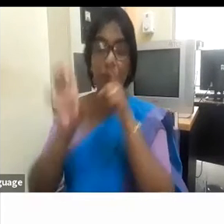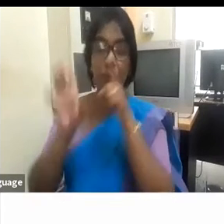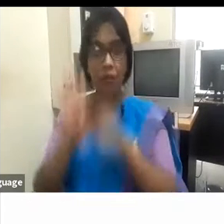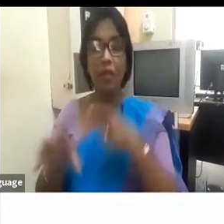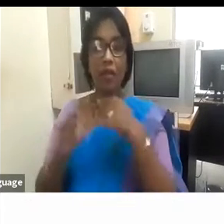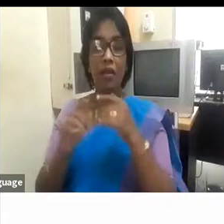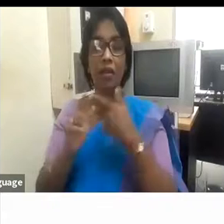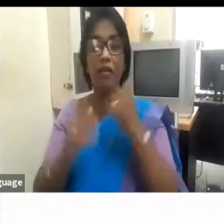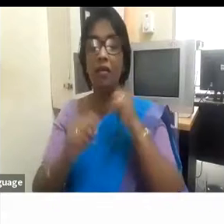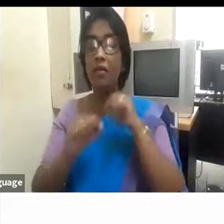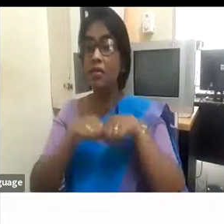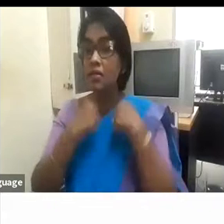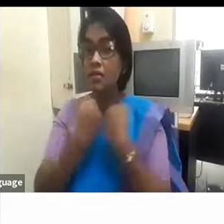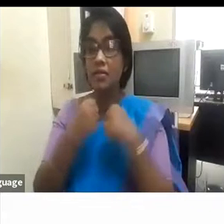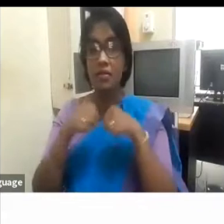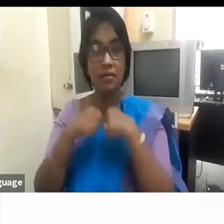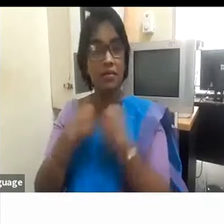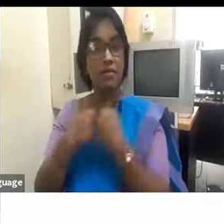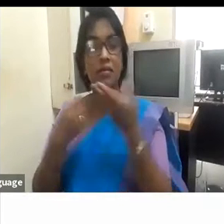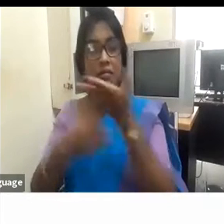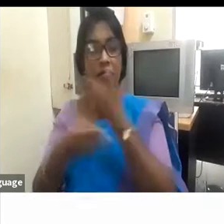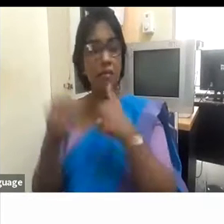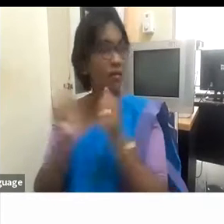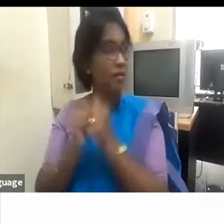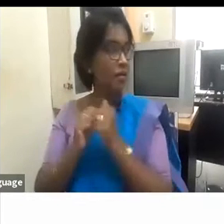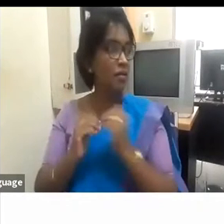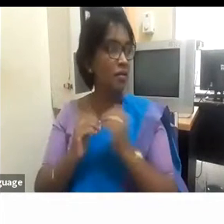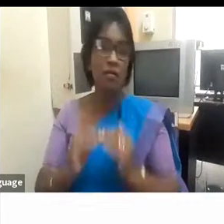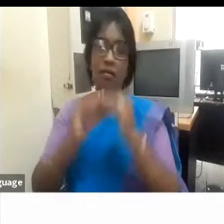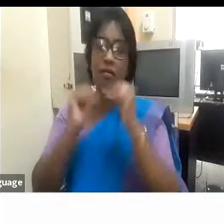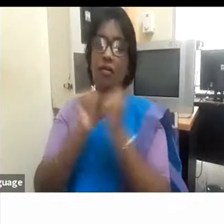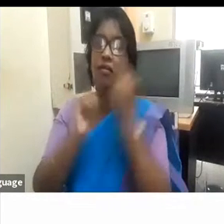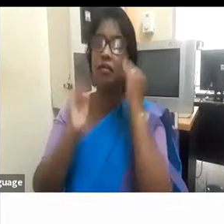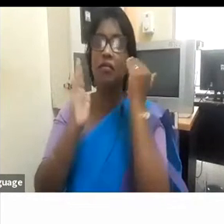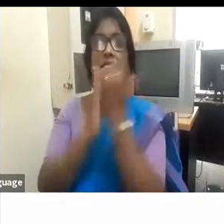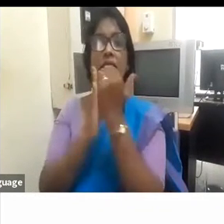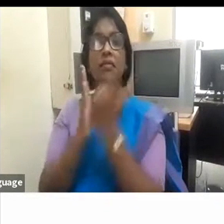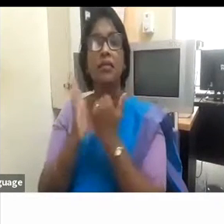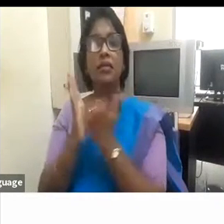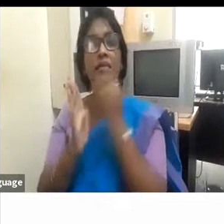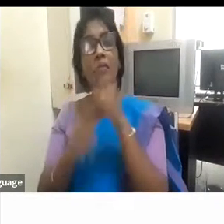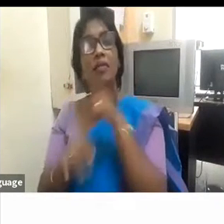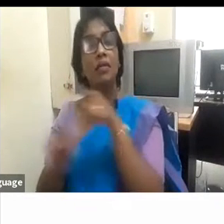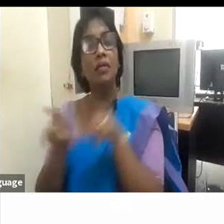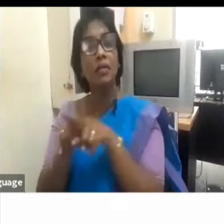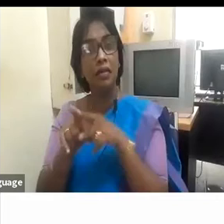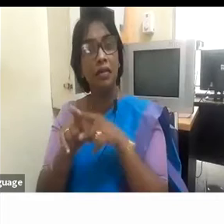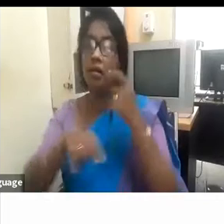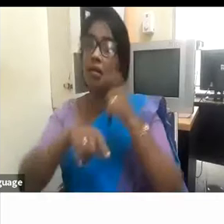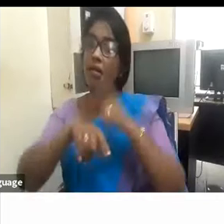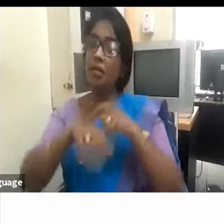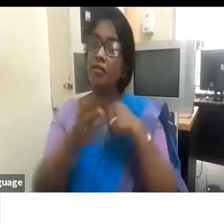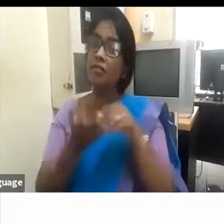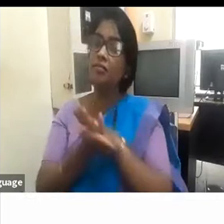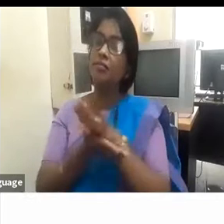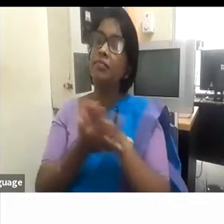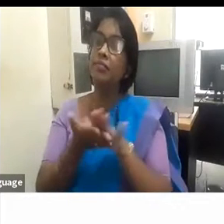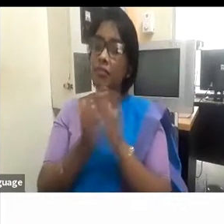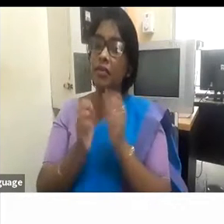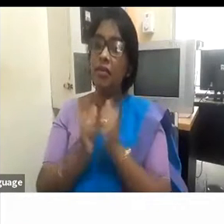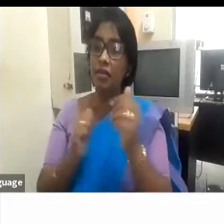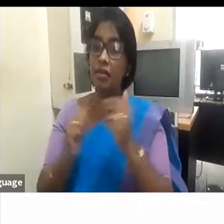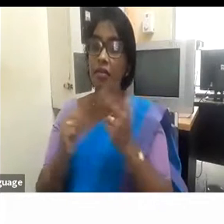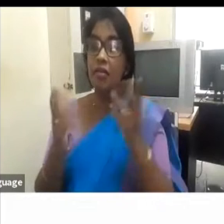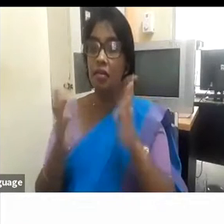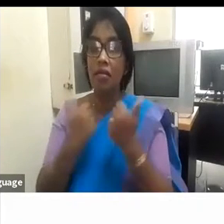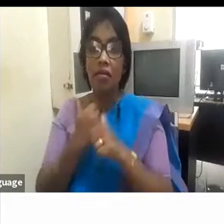reform agenda. How do we create that enabling environment so that opportunities will be created, so that people, I mean, there's no reason